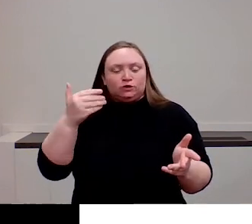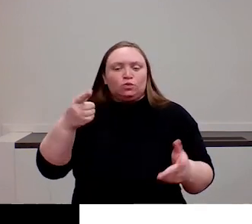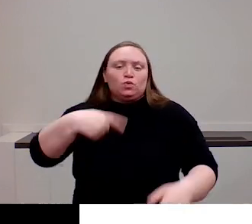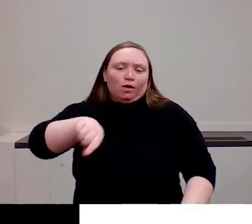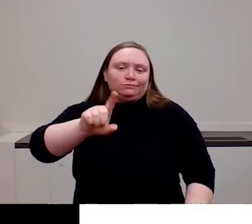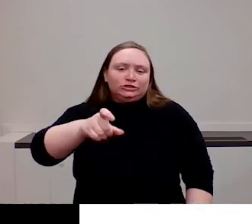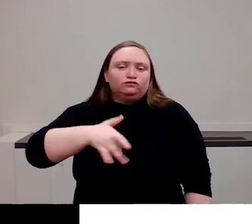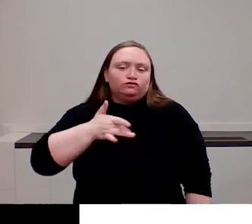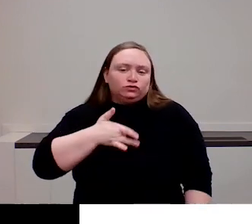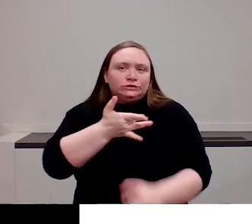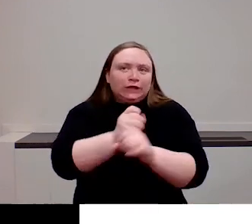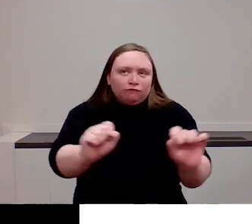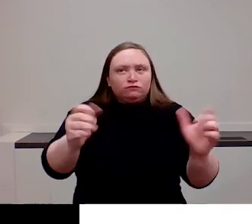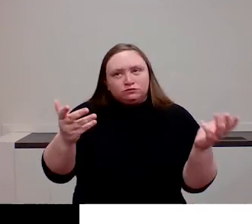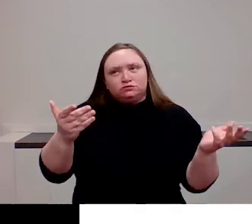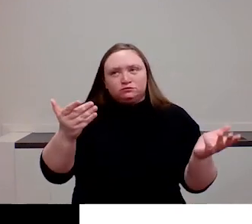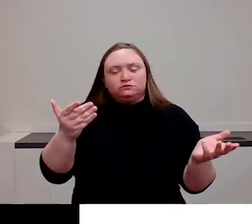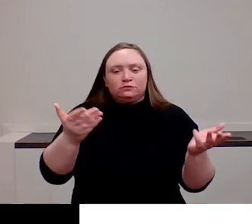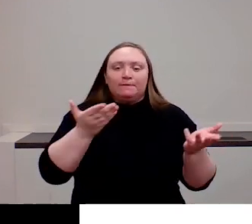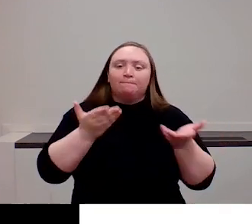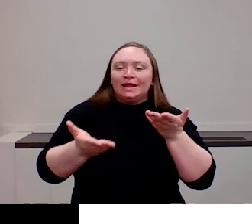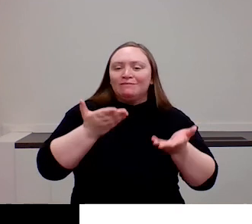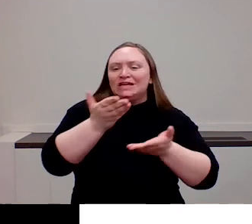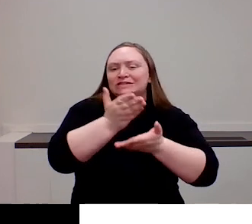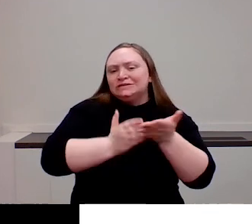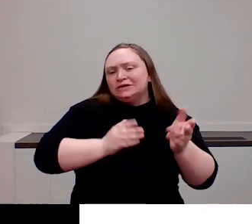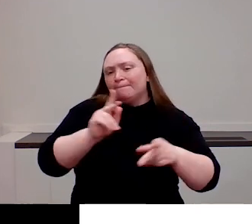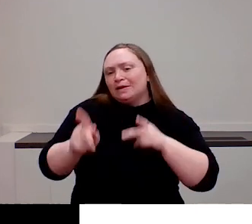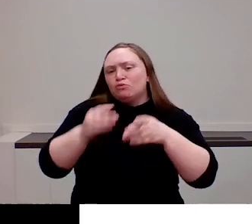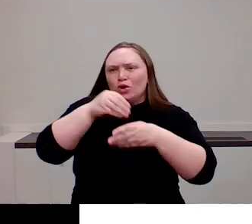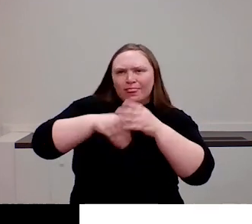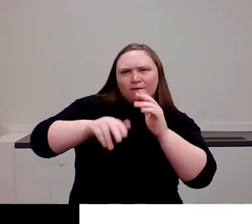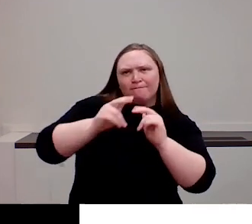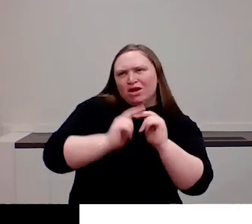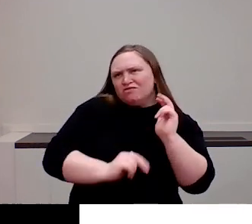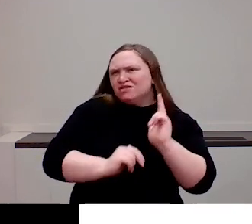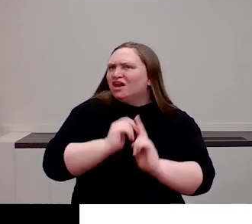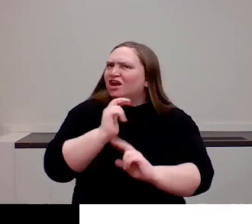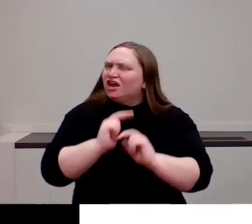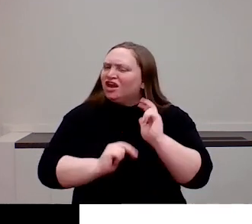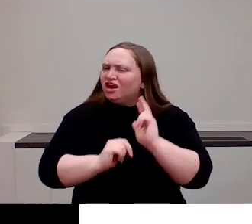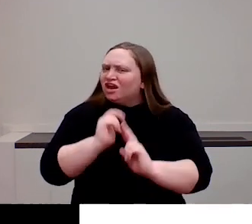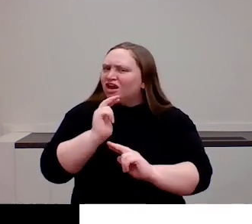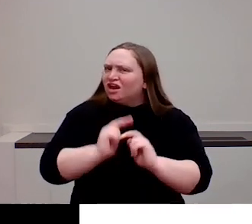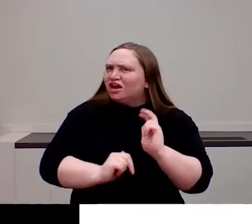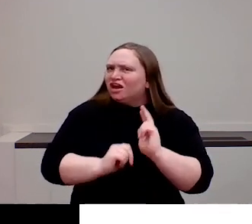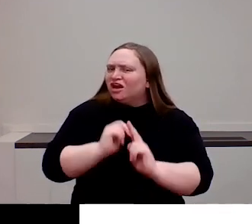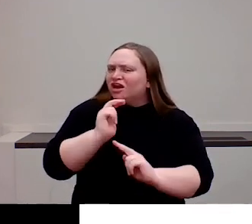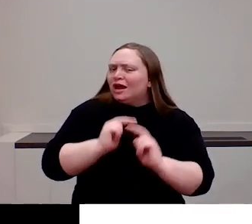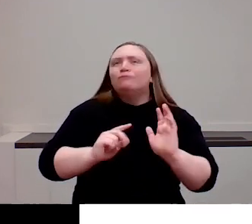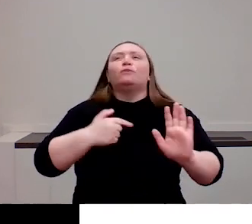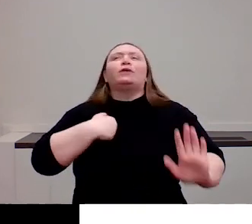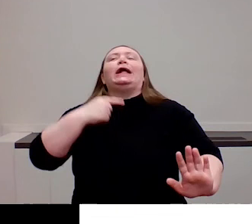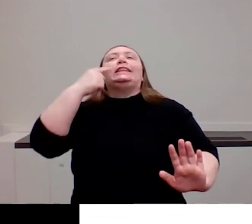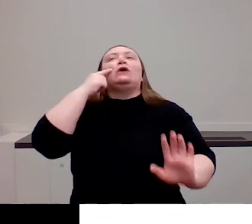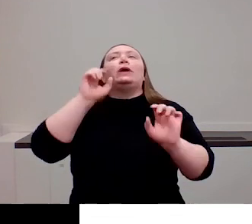there's, it's hybrid in the sense that maybe there are some people in the building that need to,